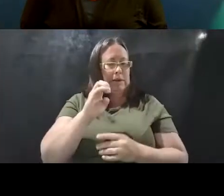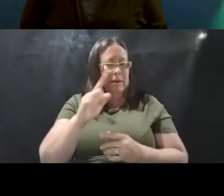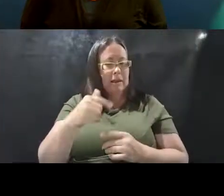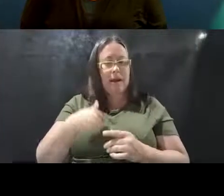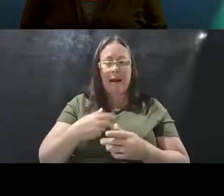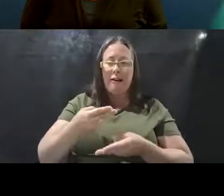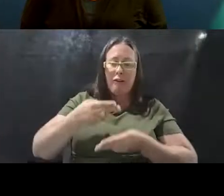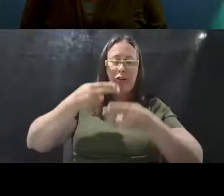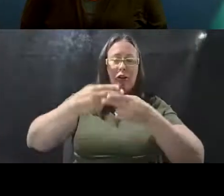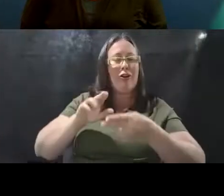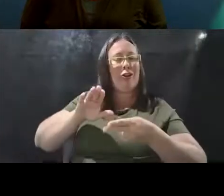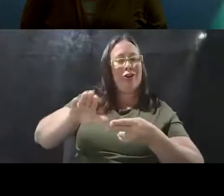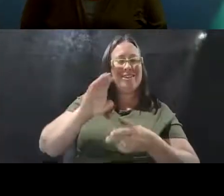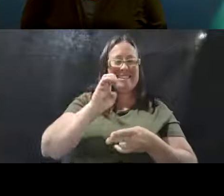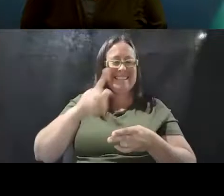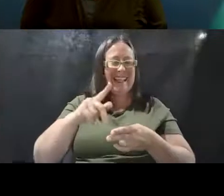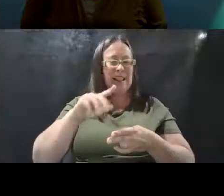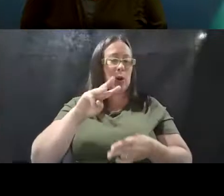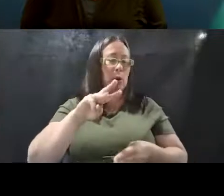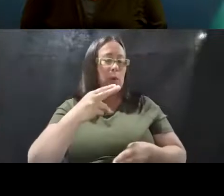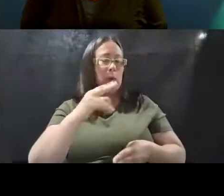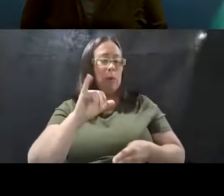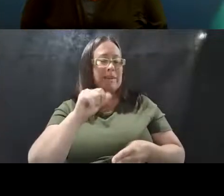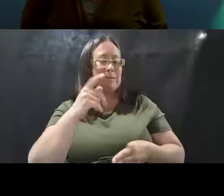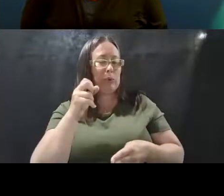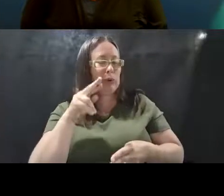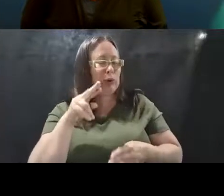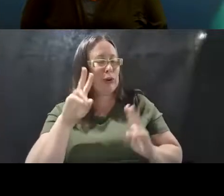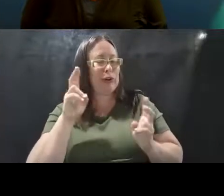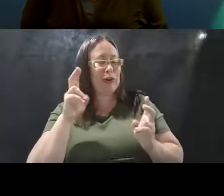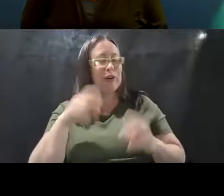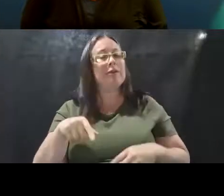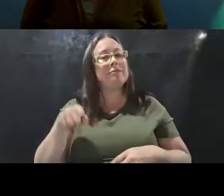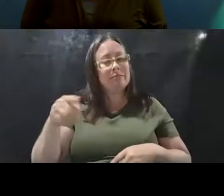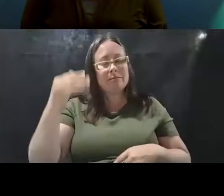a cell whisperer. She really knows exactly